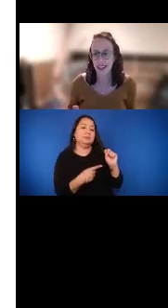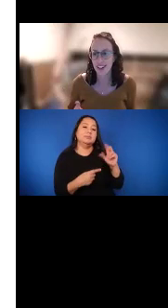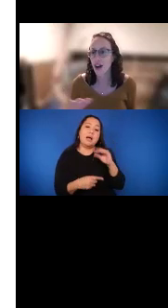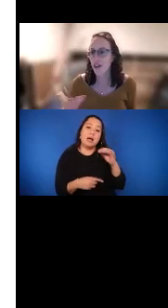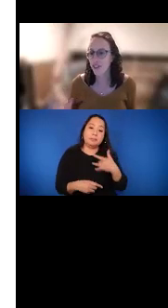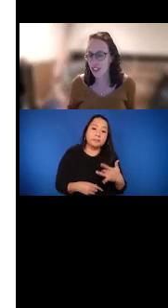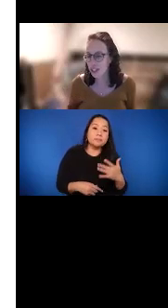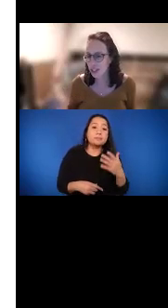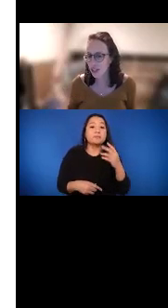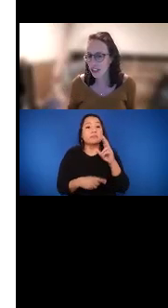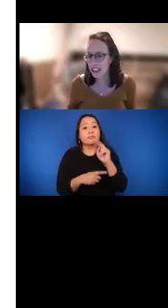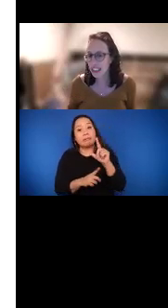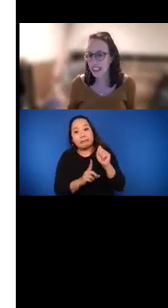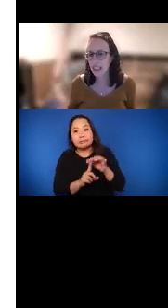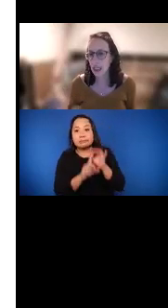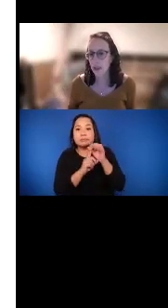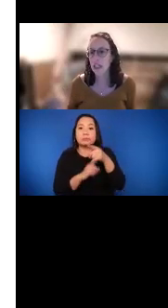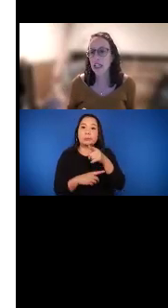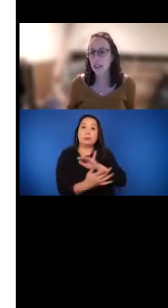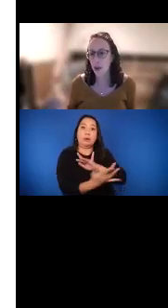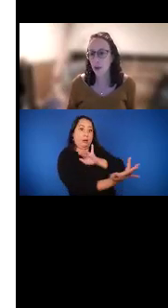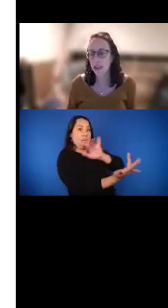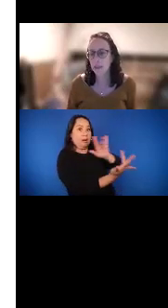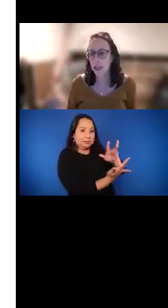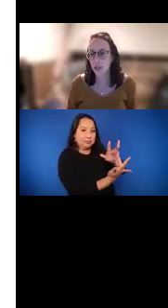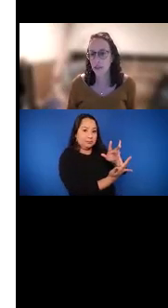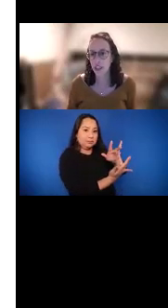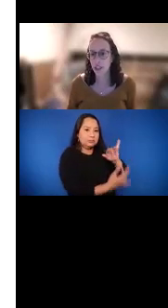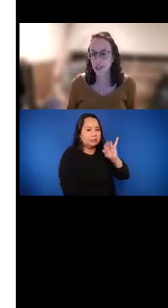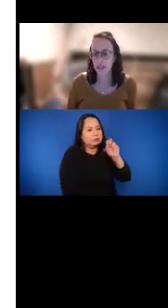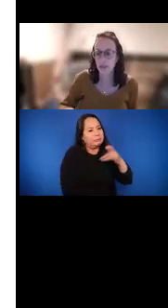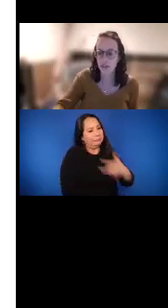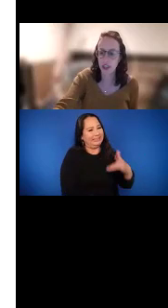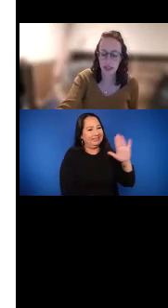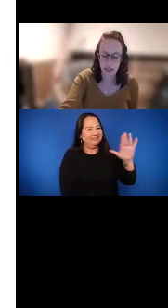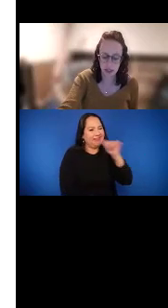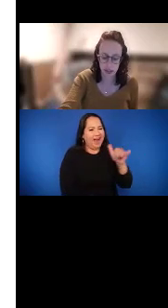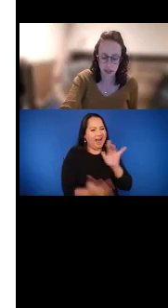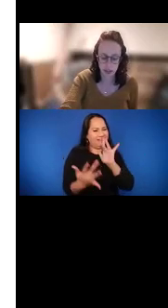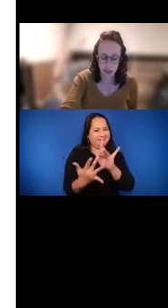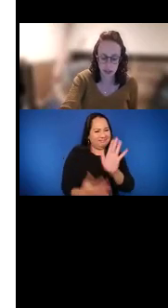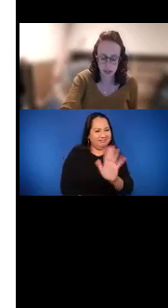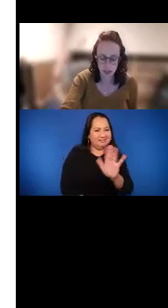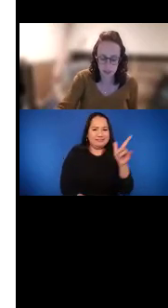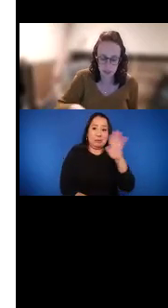you offering their services. So it's always better to reach out to them first.